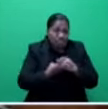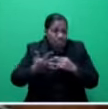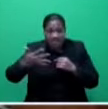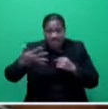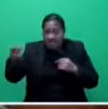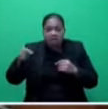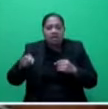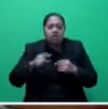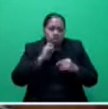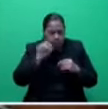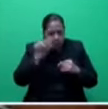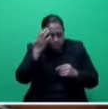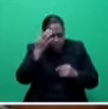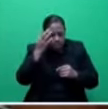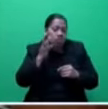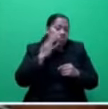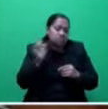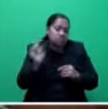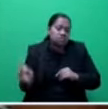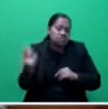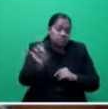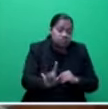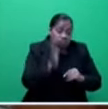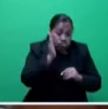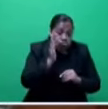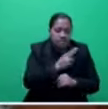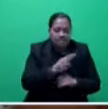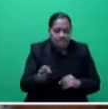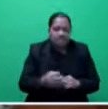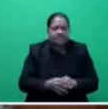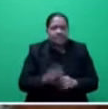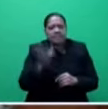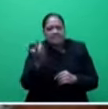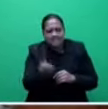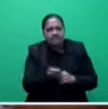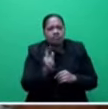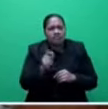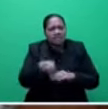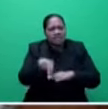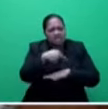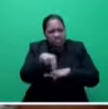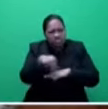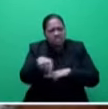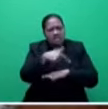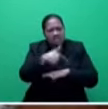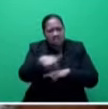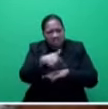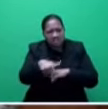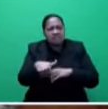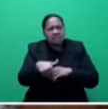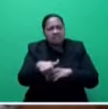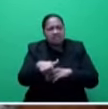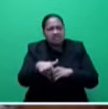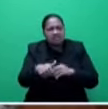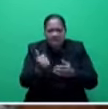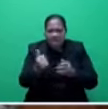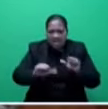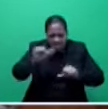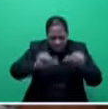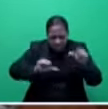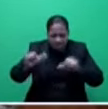return to schools. Some levels may sit for diagnostic literacy and numeracy assessments, but like I said, we will decide that if we